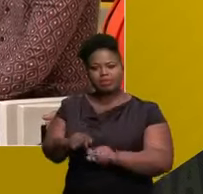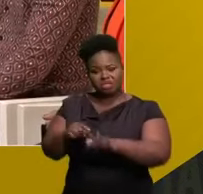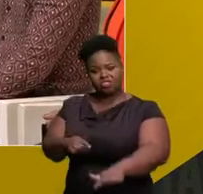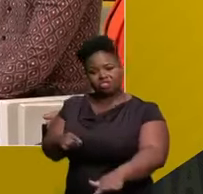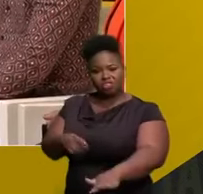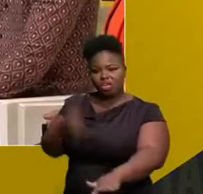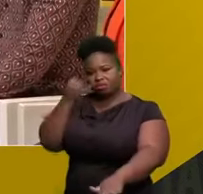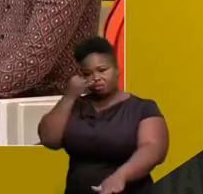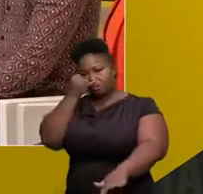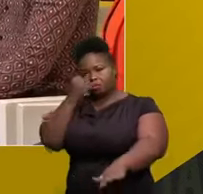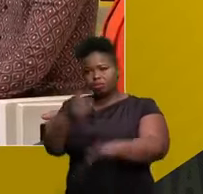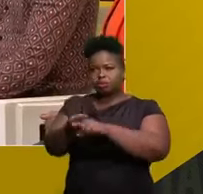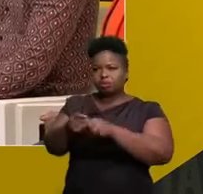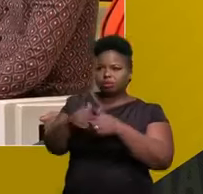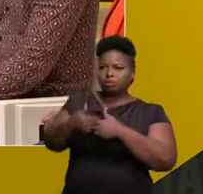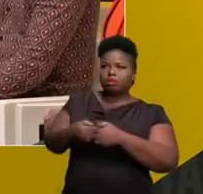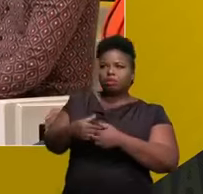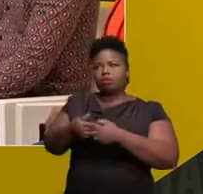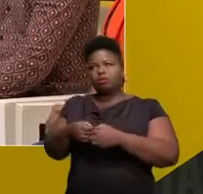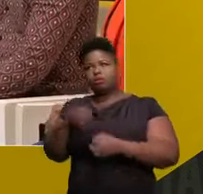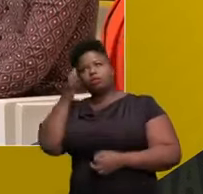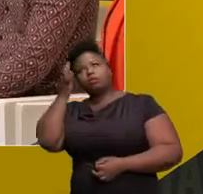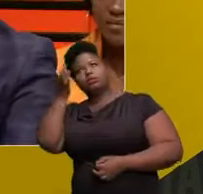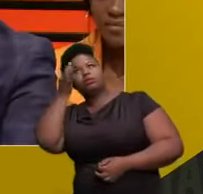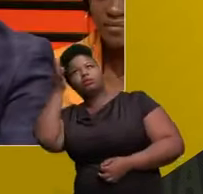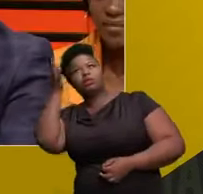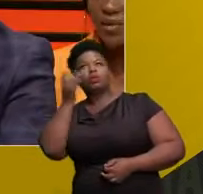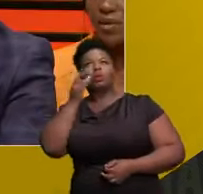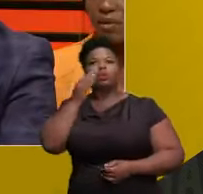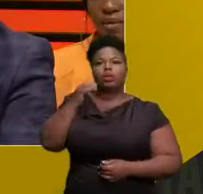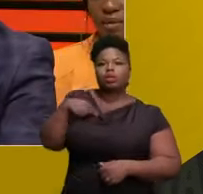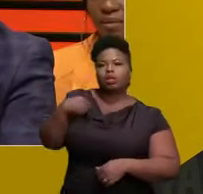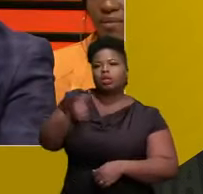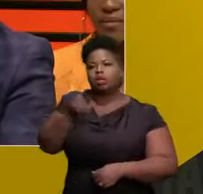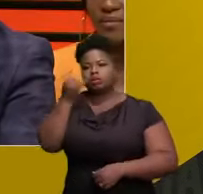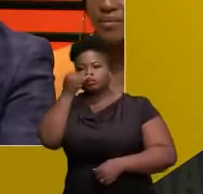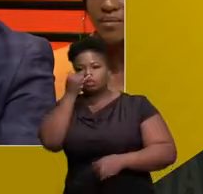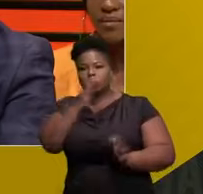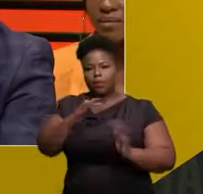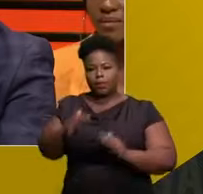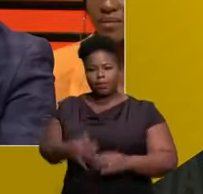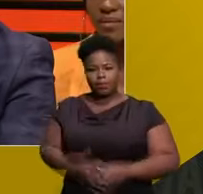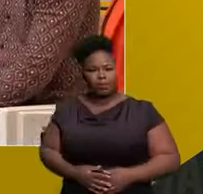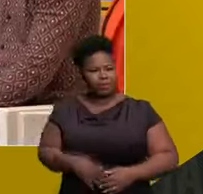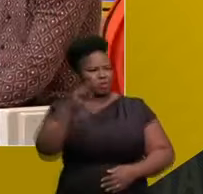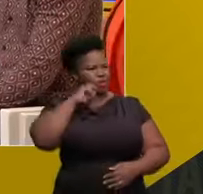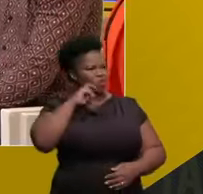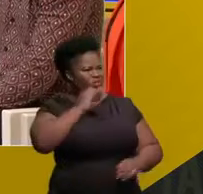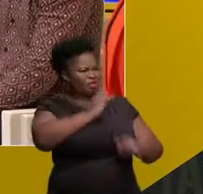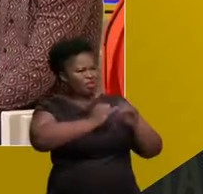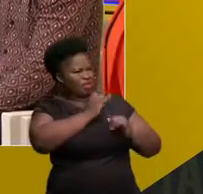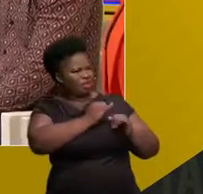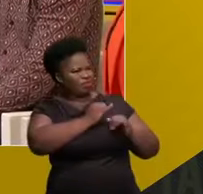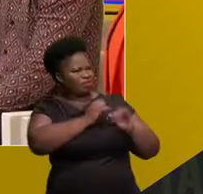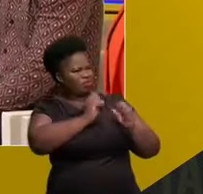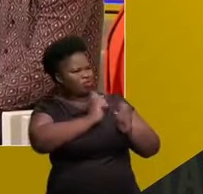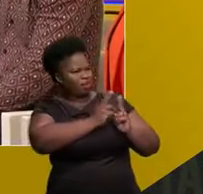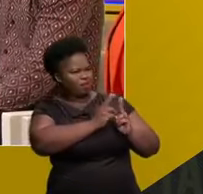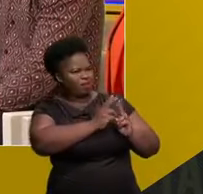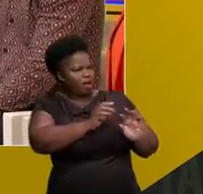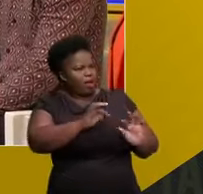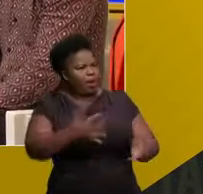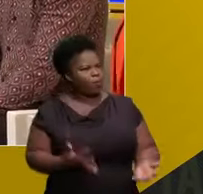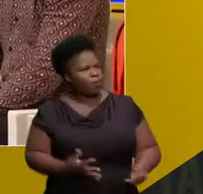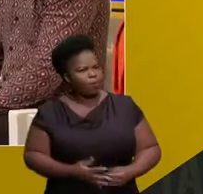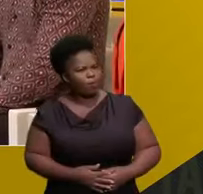But they're just sitting there, thinking about where they're going to get their next fix. An 11, 12-year-old, how?